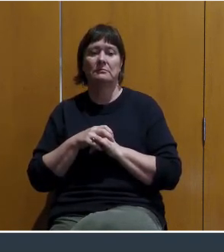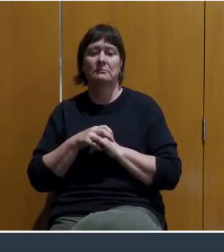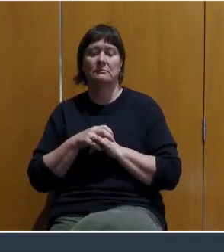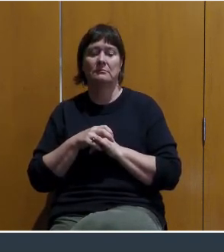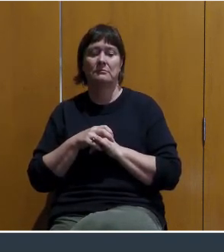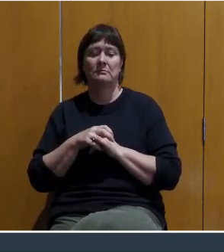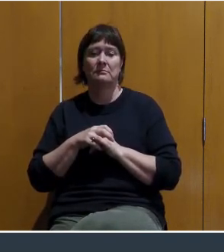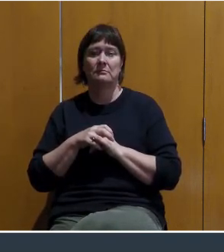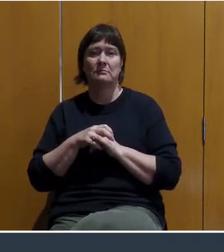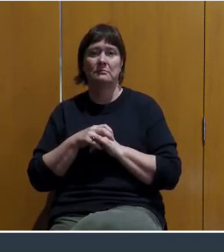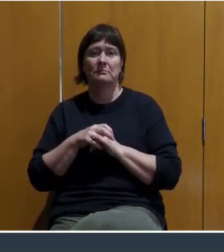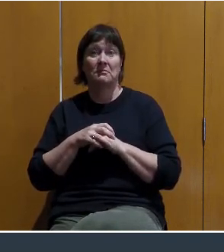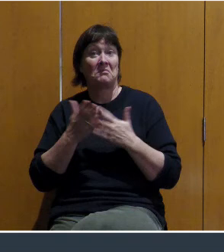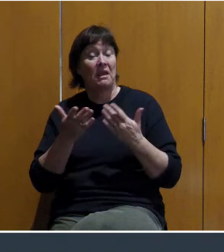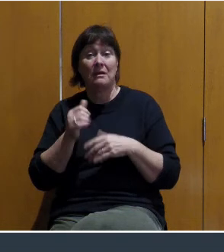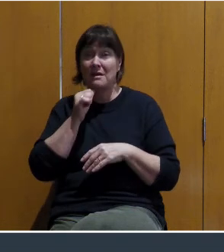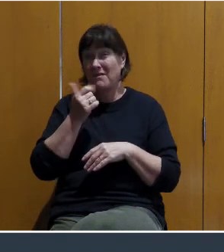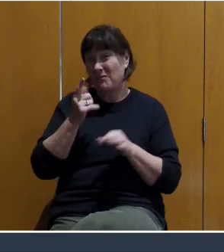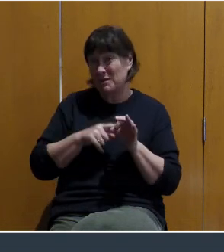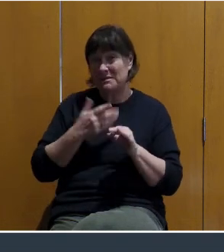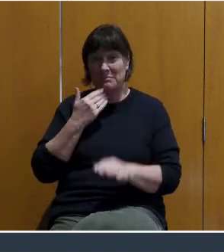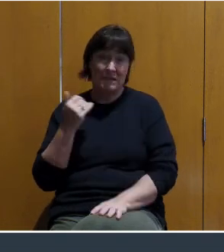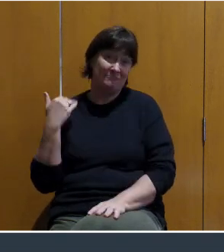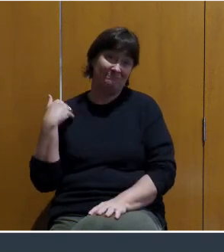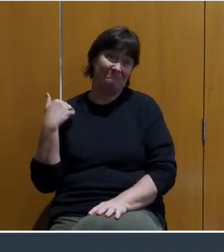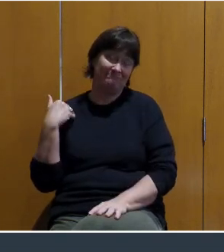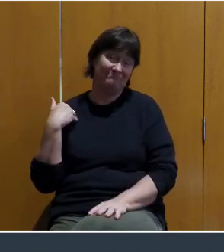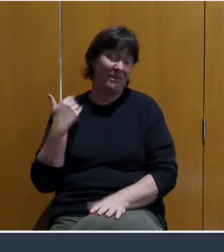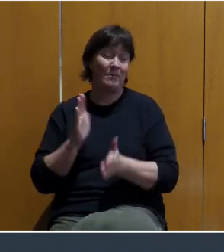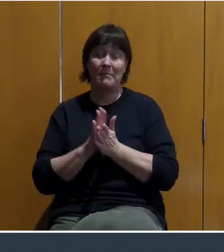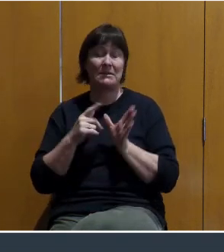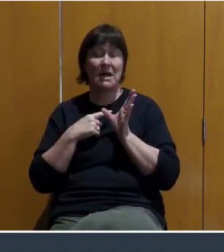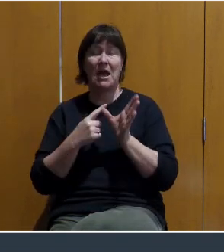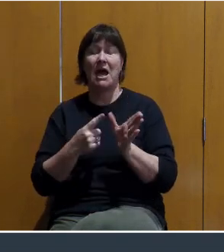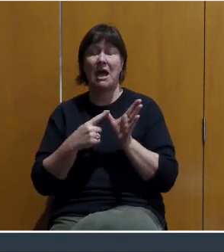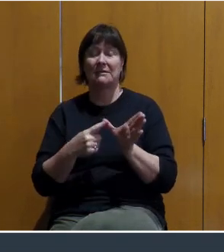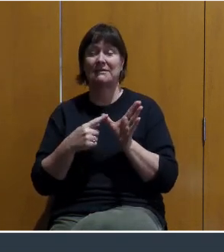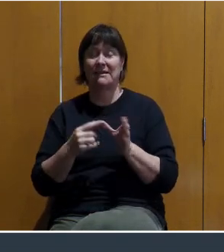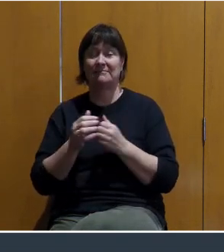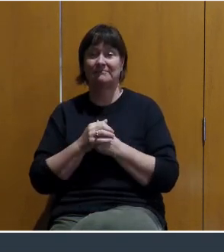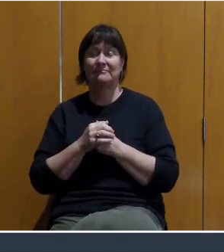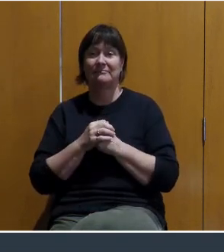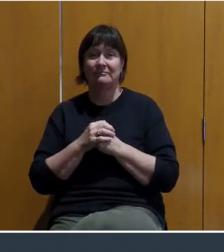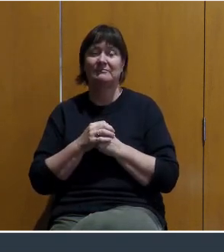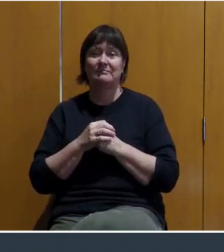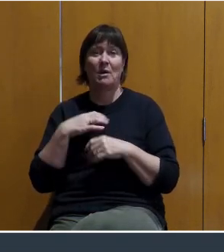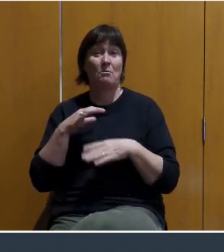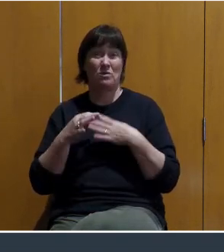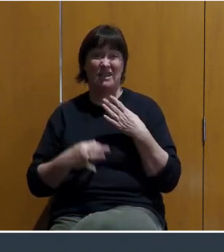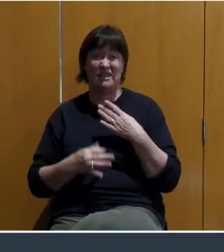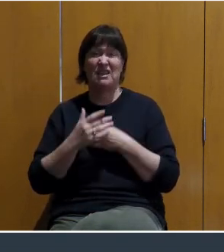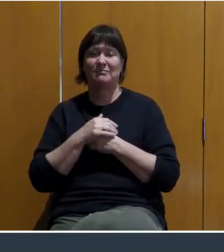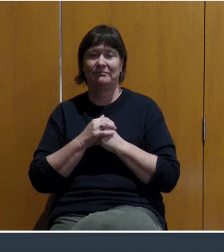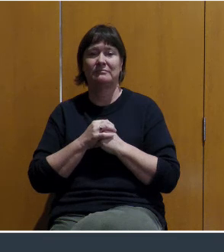Now, please, at any time as well, if you do have any questions, please don't hesitate to stop me, and I can happily go through things in a little bit more detail.